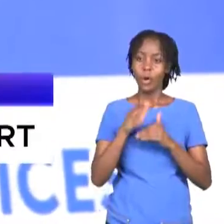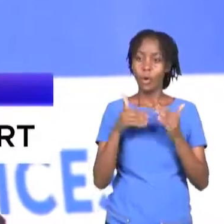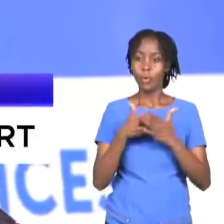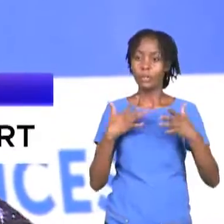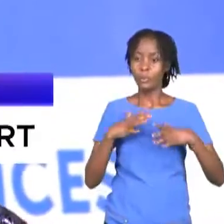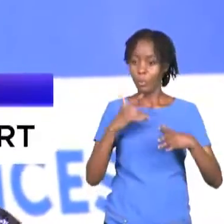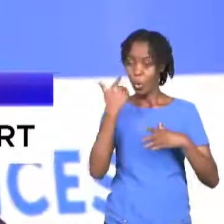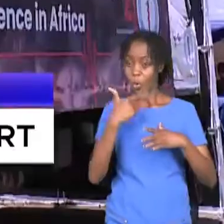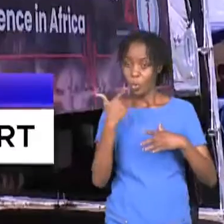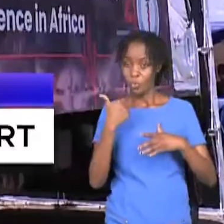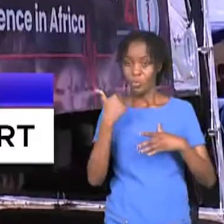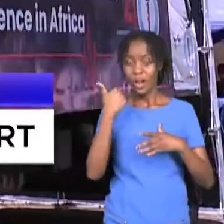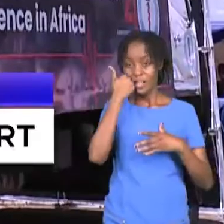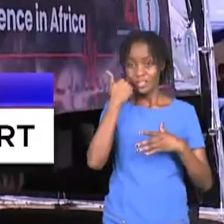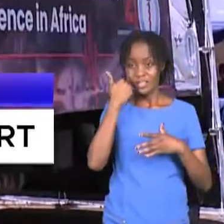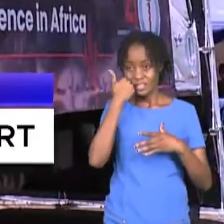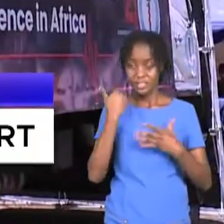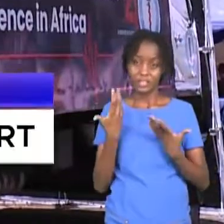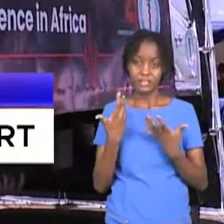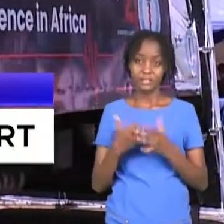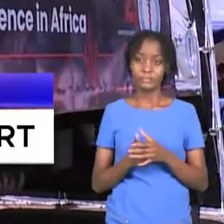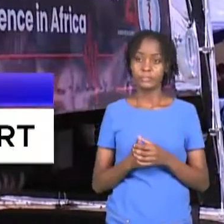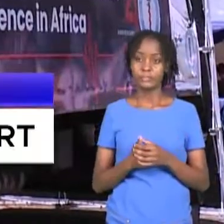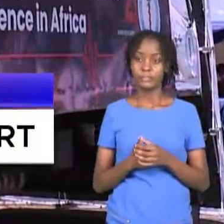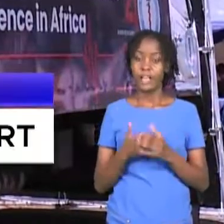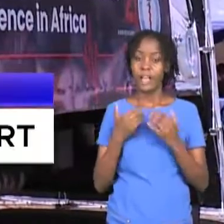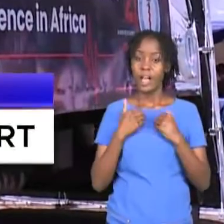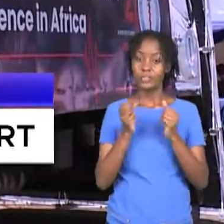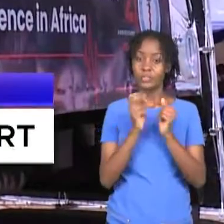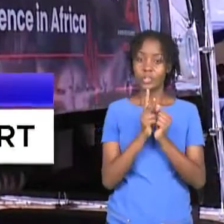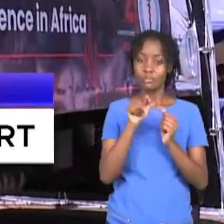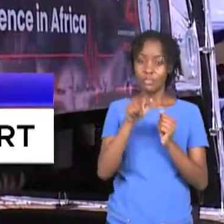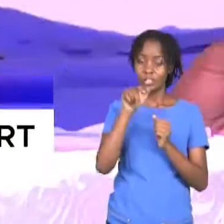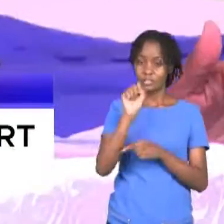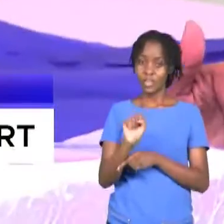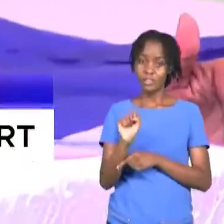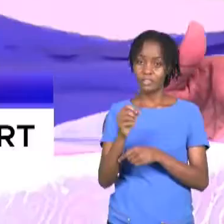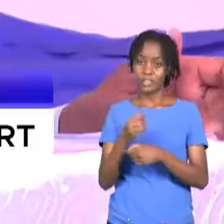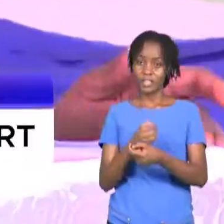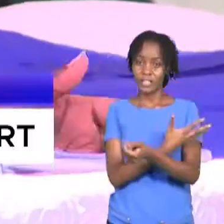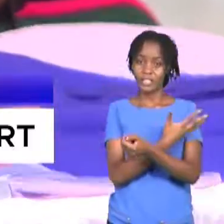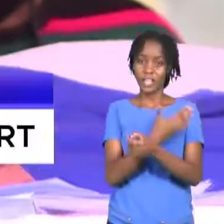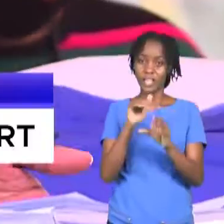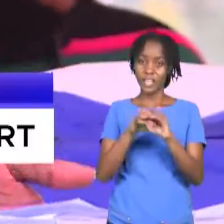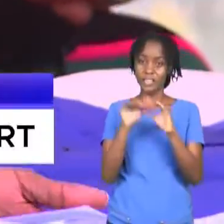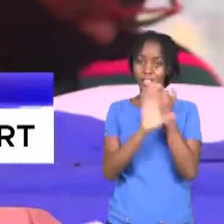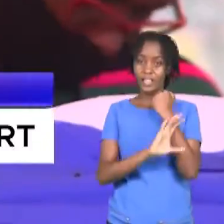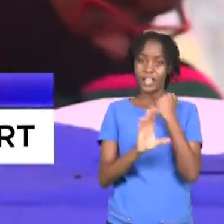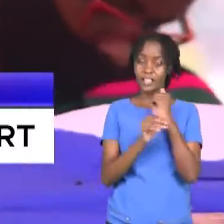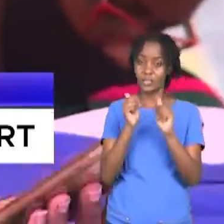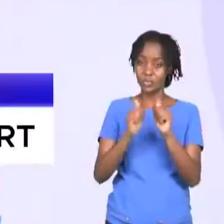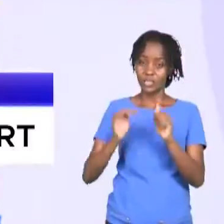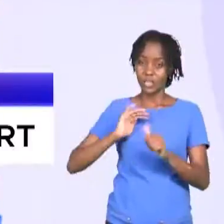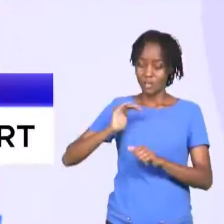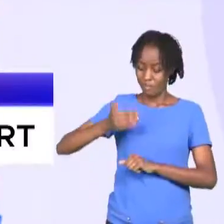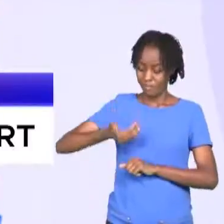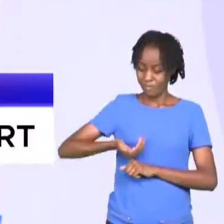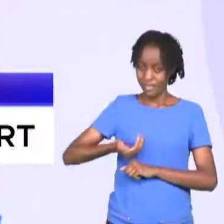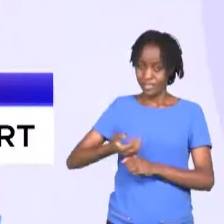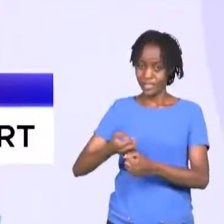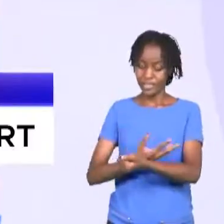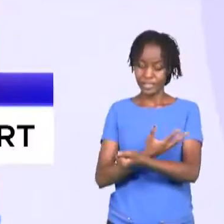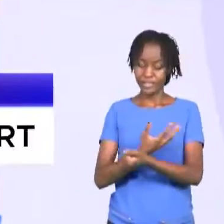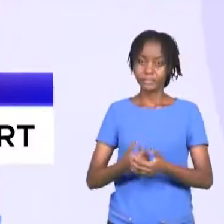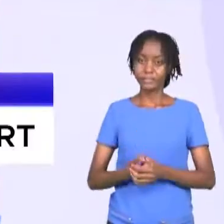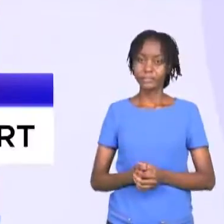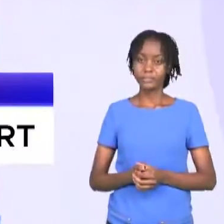that stigma. It is estimated that 12.5 cases of cancer in the country are breast cancer. Cancer is